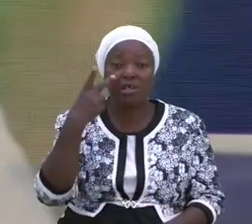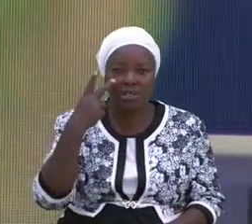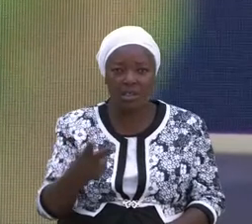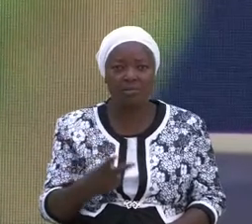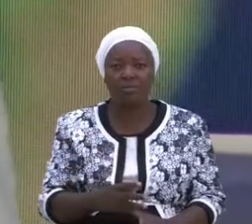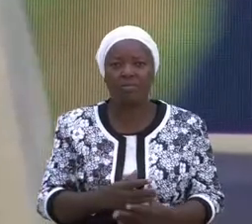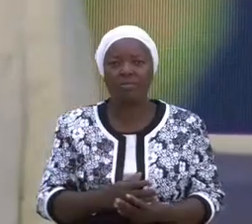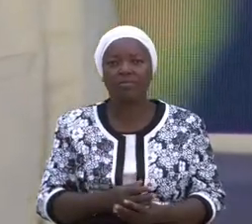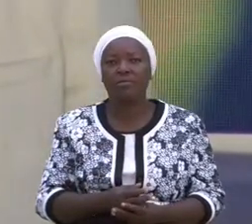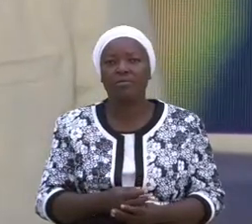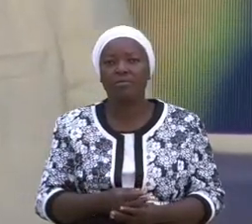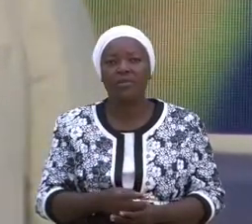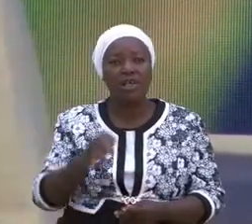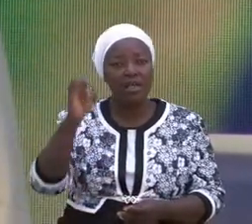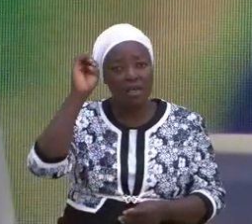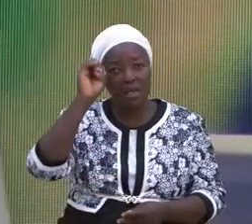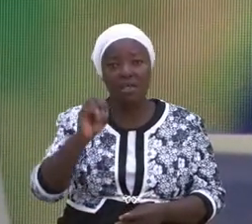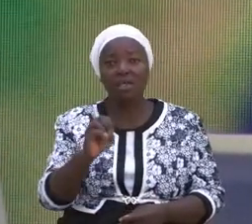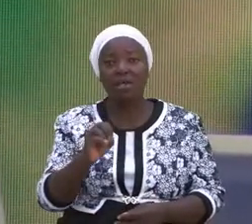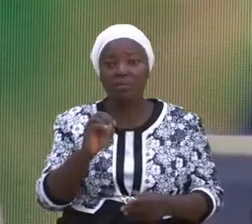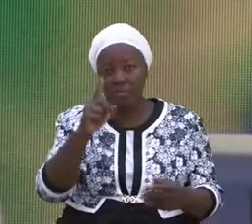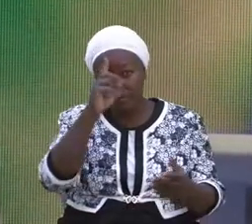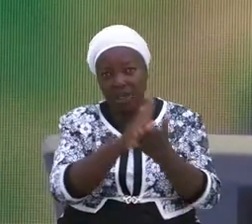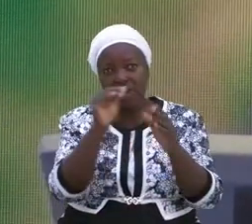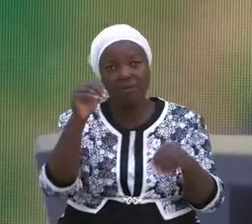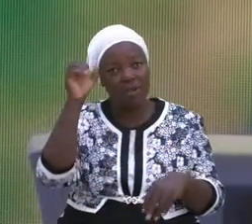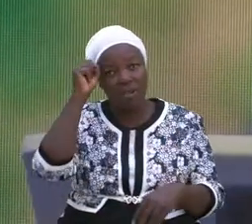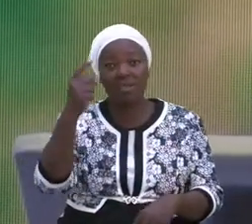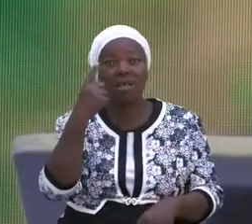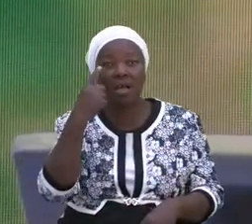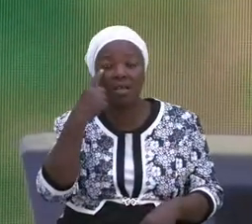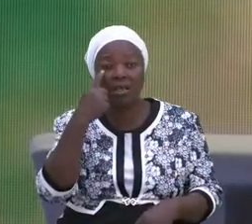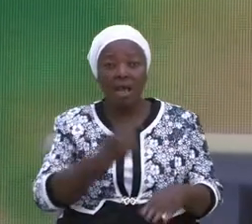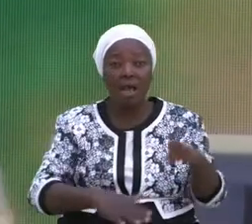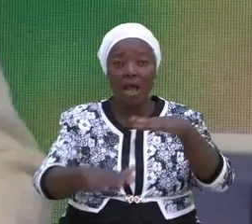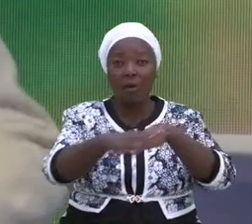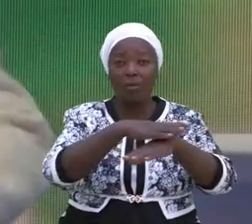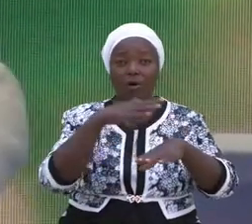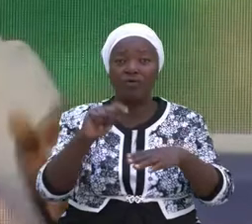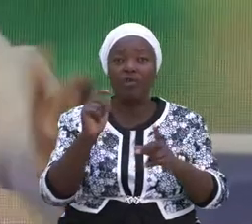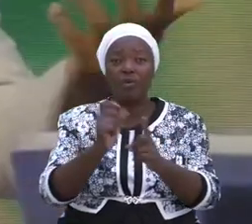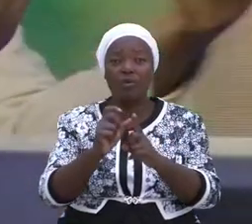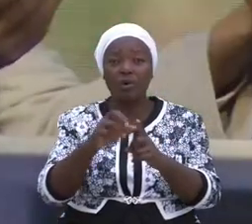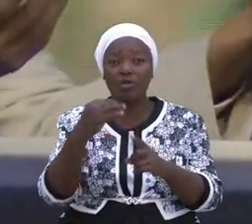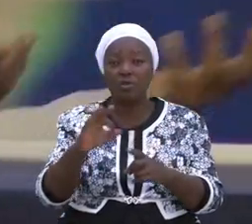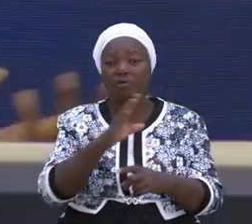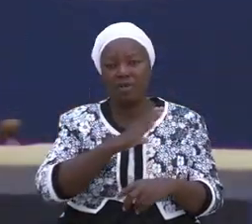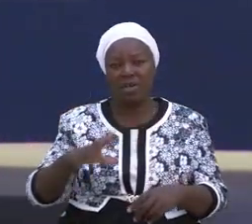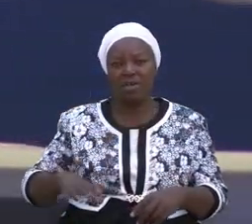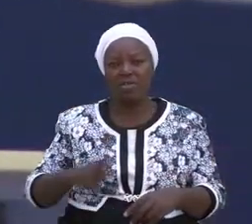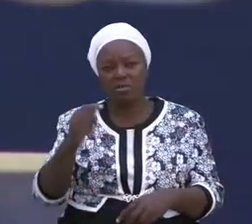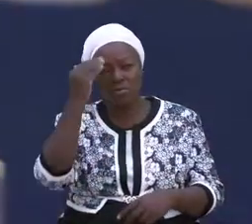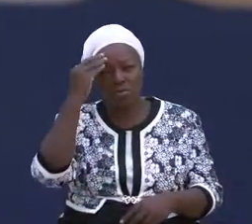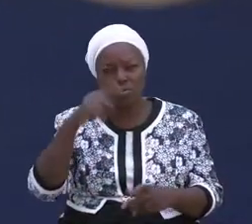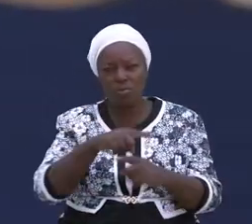He trusted his sight above the words of Christ. You know, when you